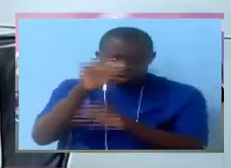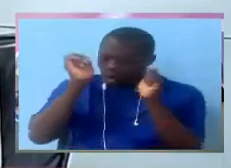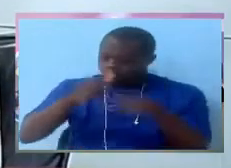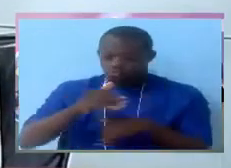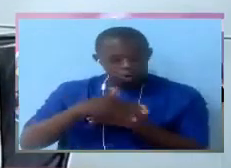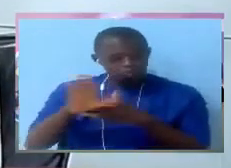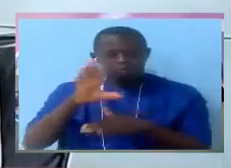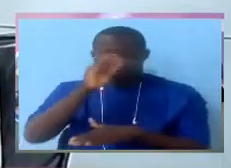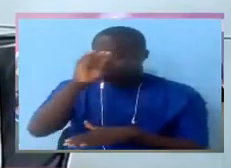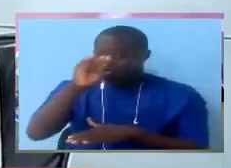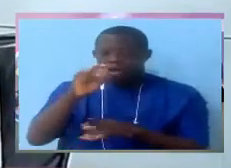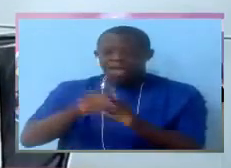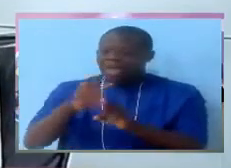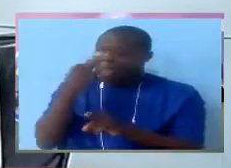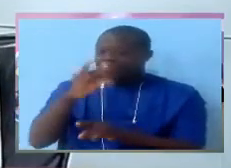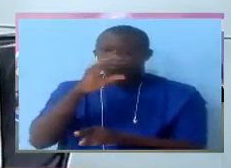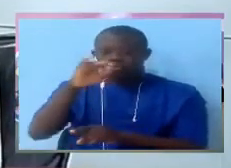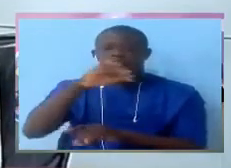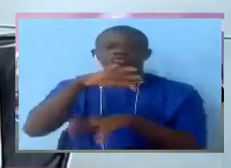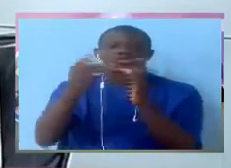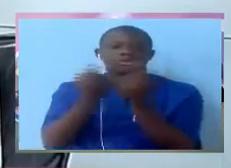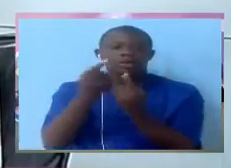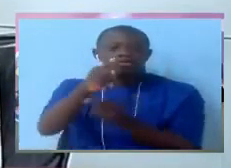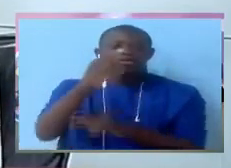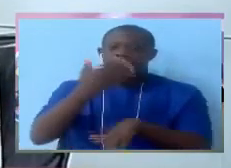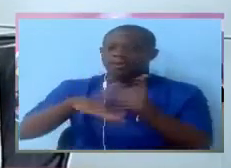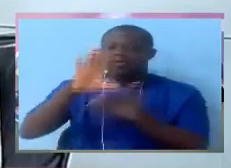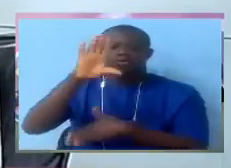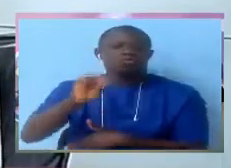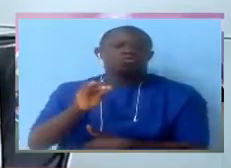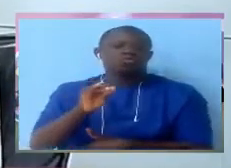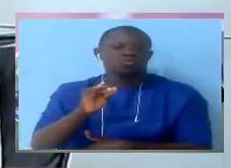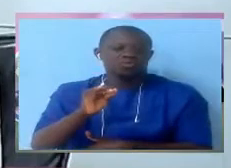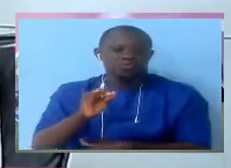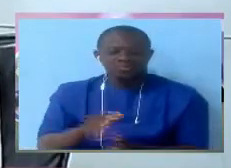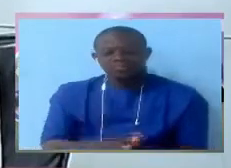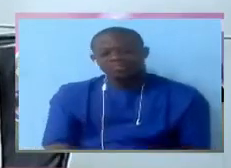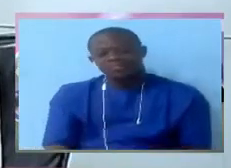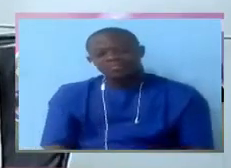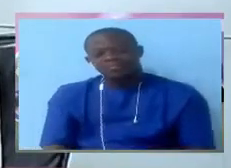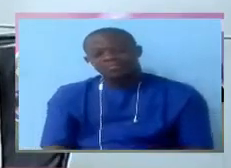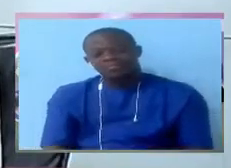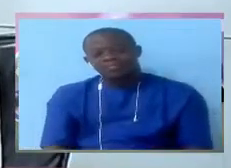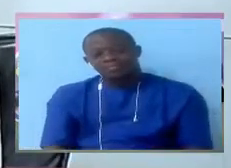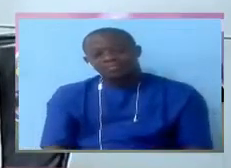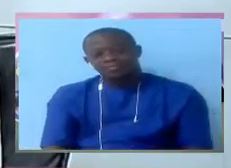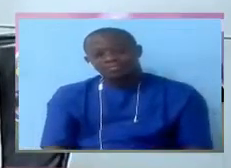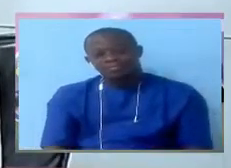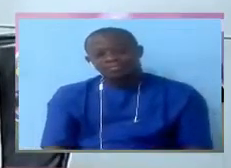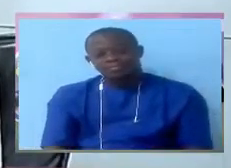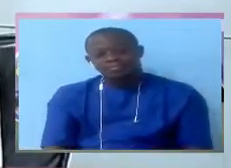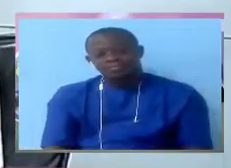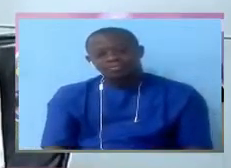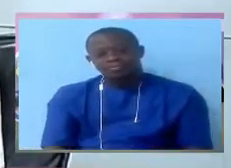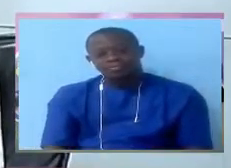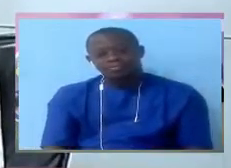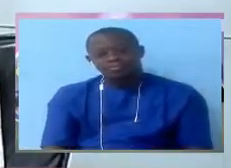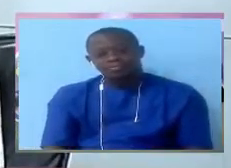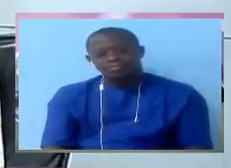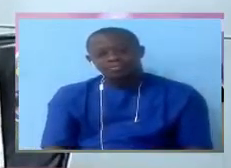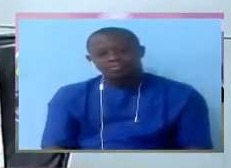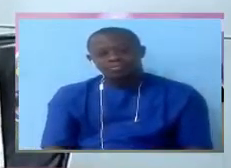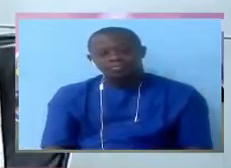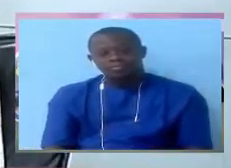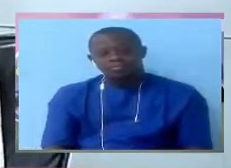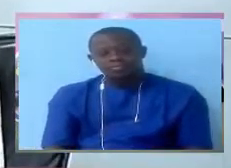it is someone like me, I'll usually come and tell you, my brother, you know, here it's better that you talk and explain what you know. Because if you